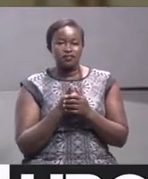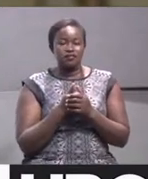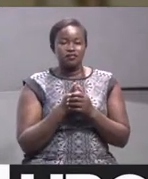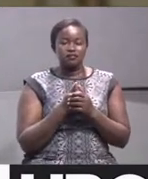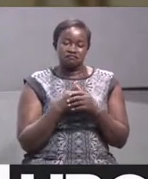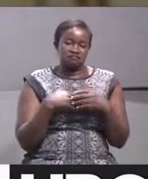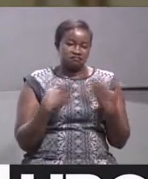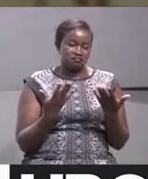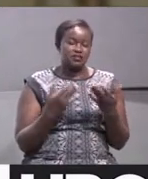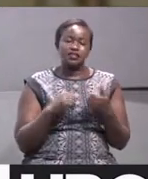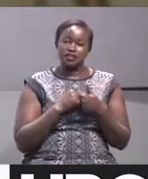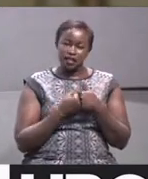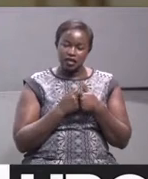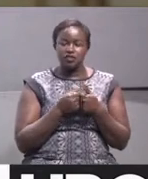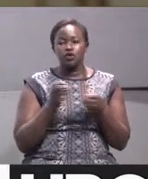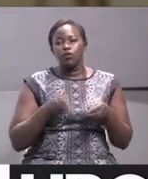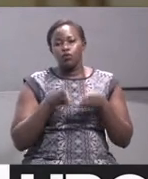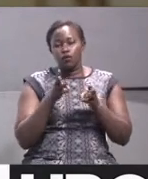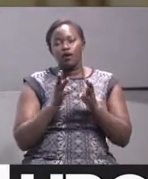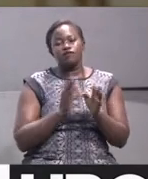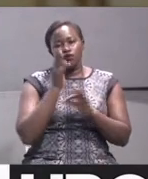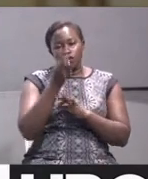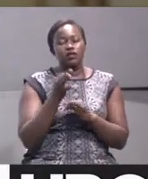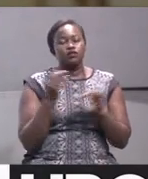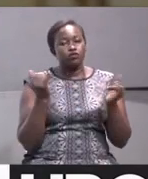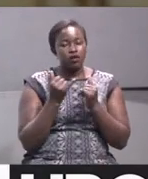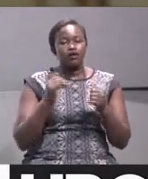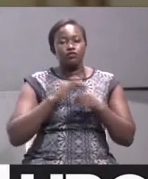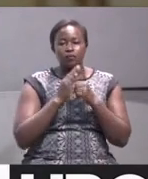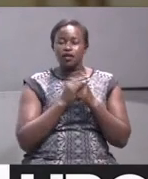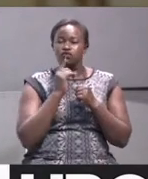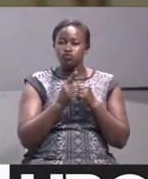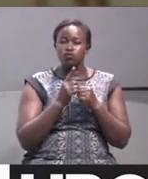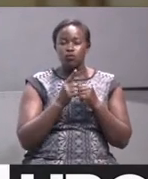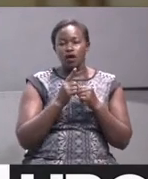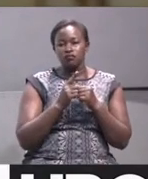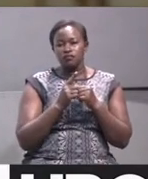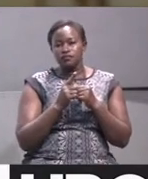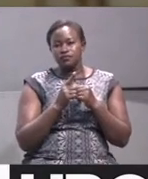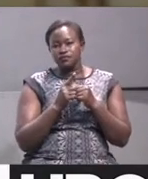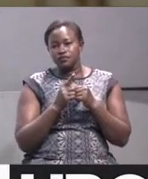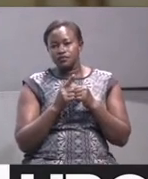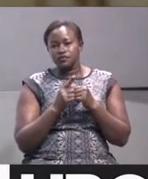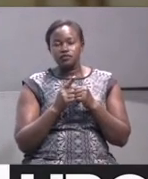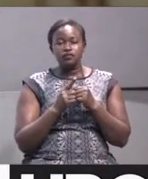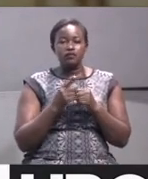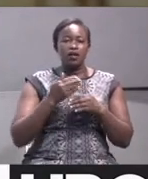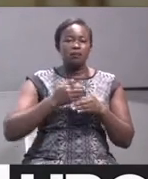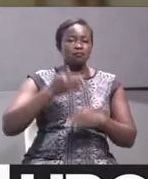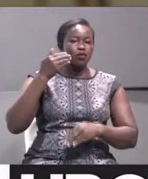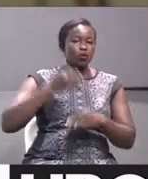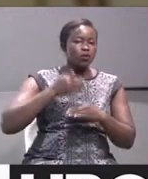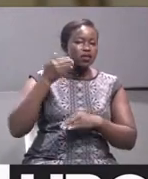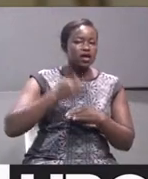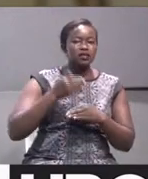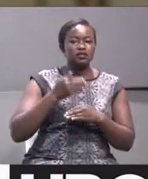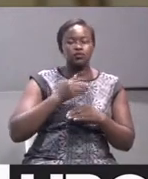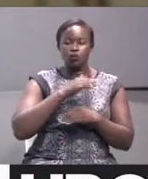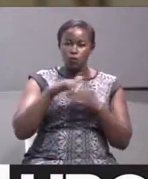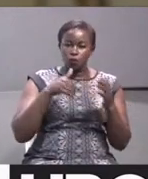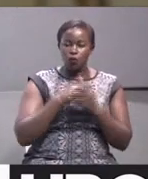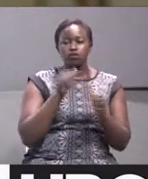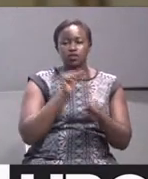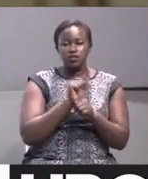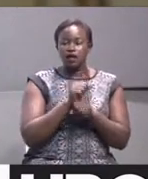the way forward is also trying to see that even those porous borders, we get means of stationing their staff, something that is